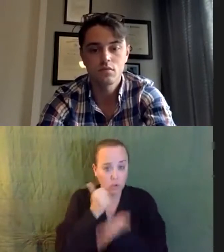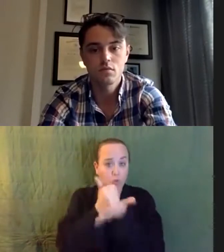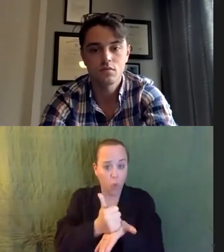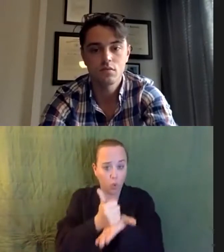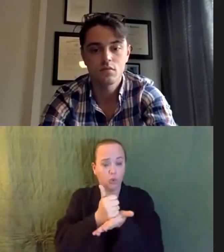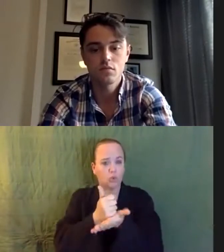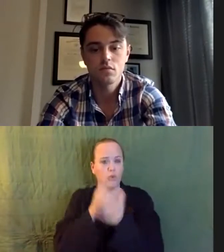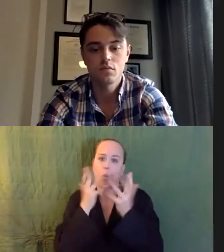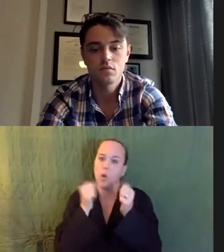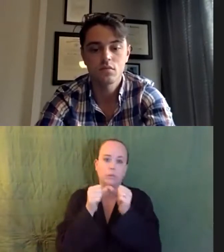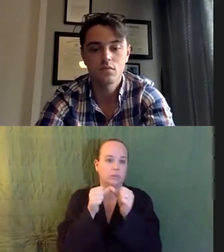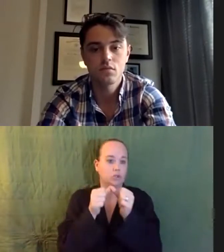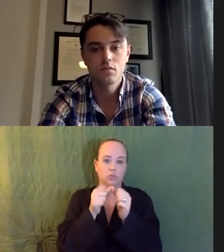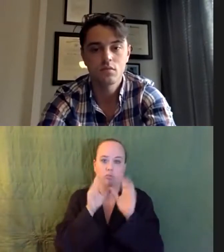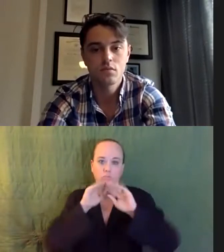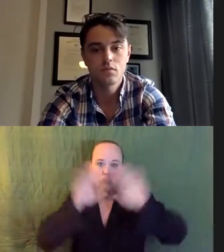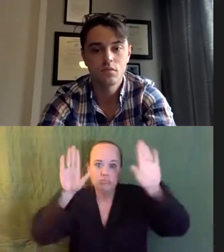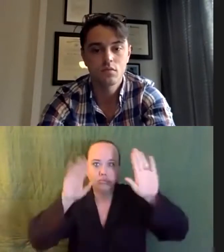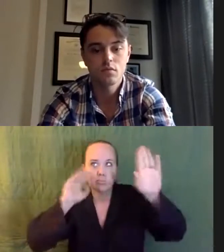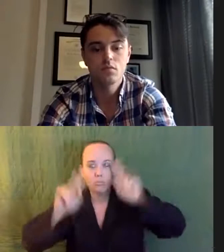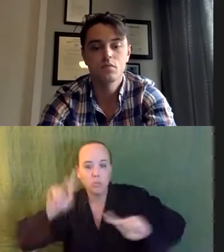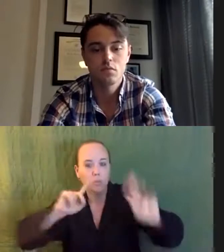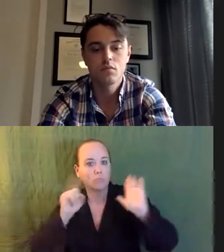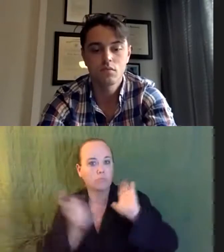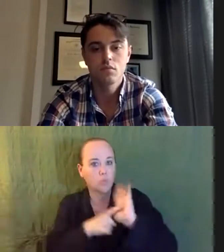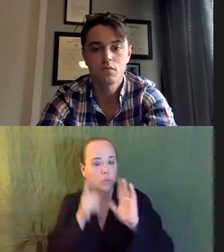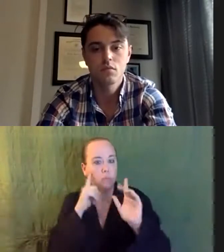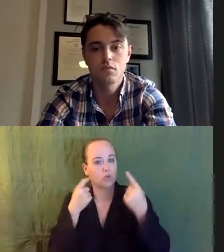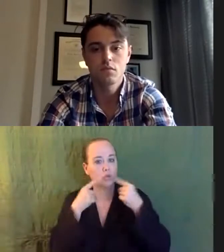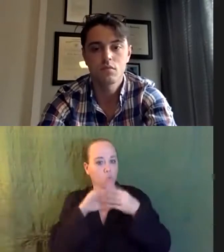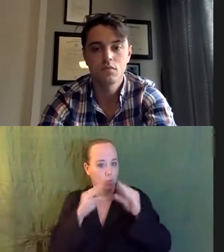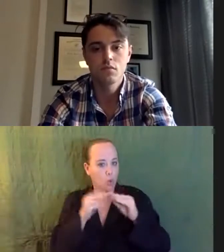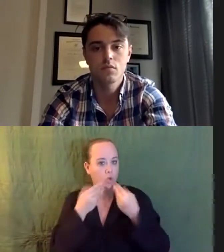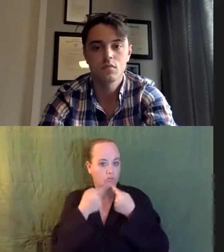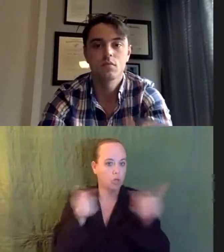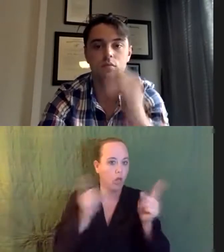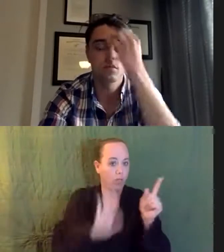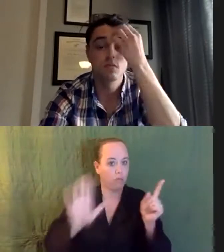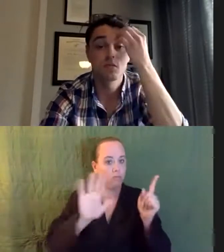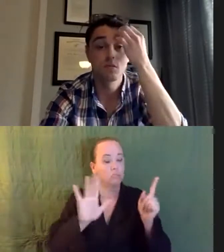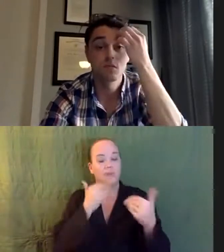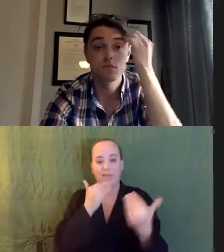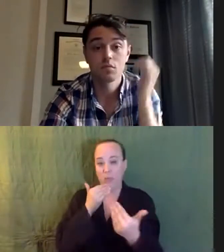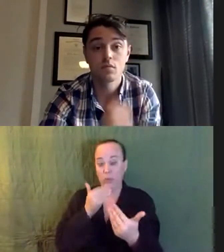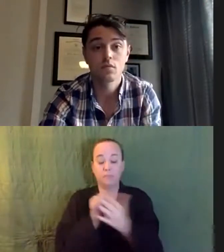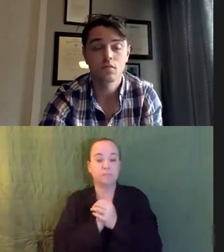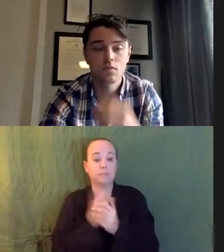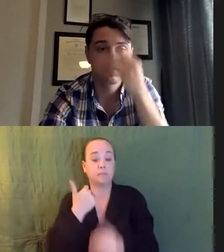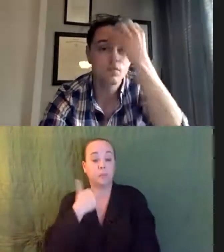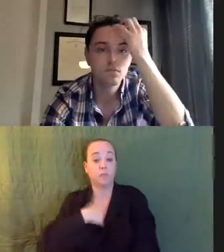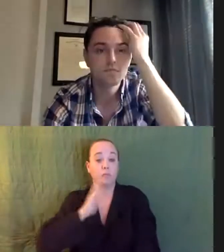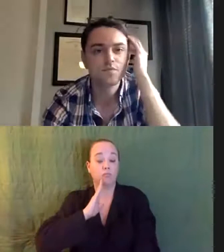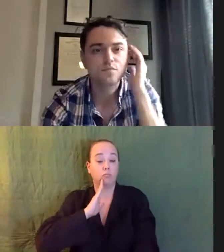raise awareness of that through those stories. Great, thank you. Thank you. I am going